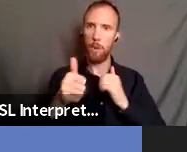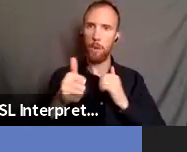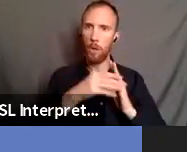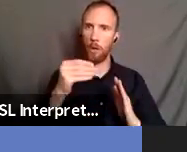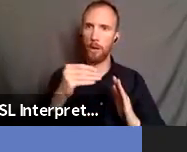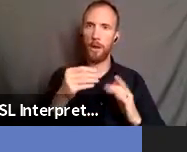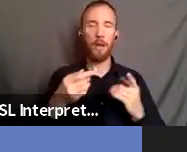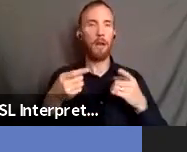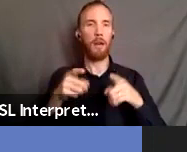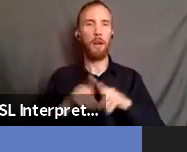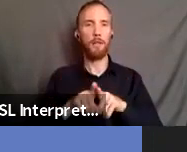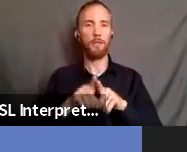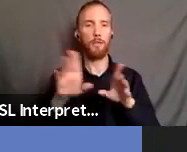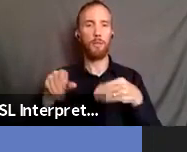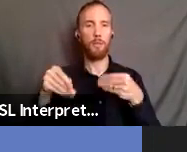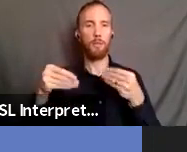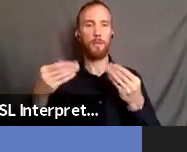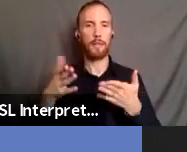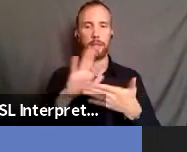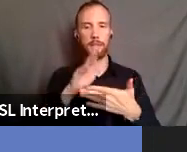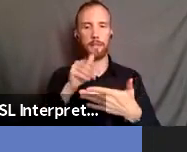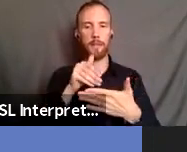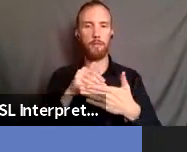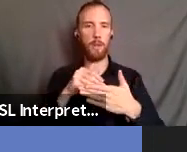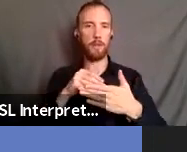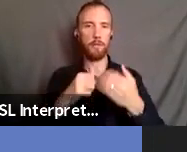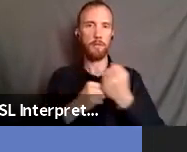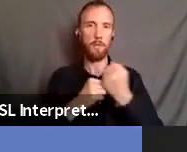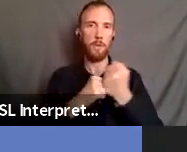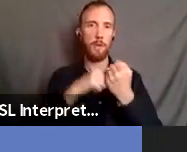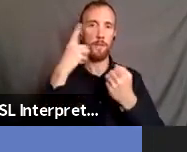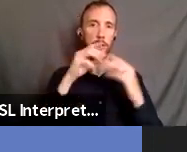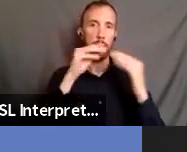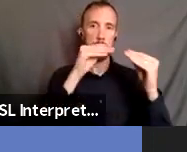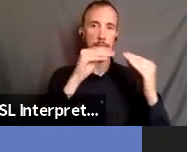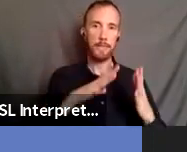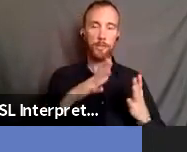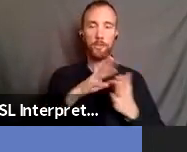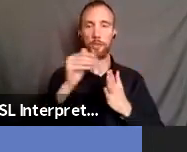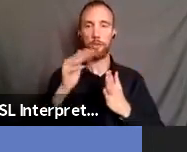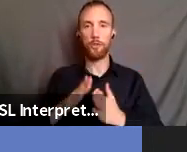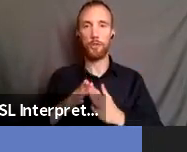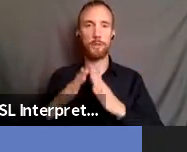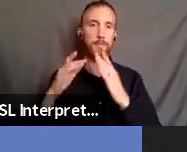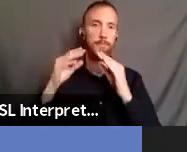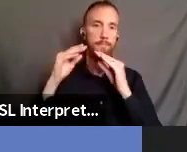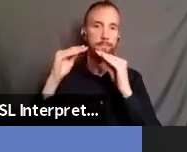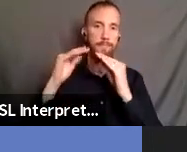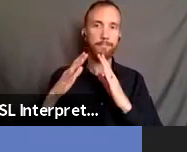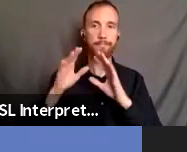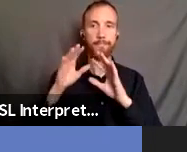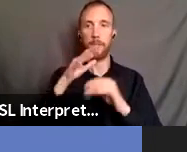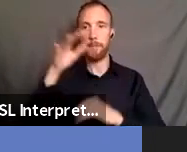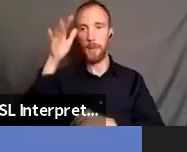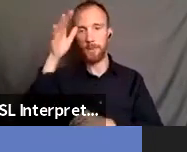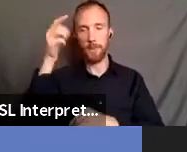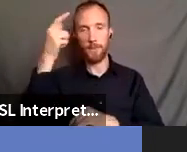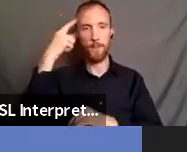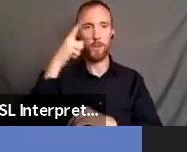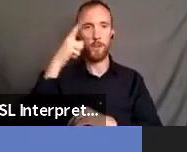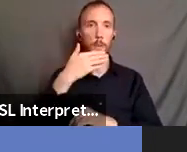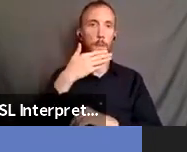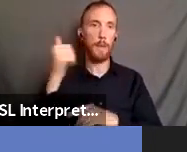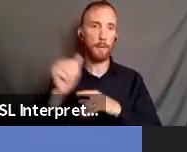centralized supports to teachers students and parents to ensure the advancement of best practices expectation number